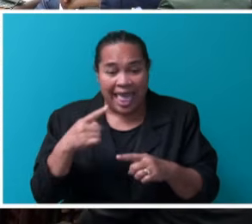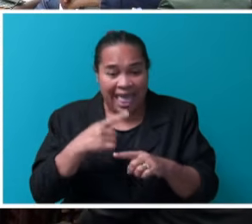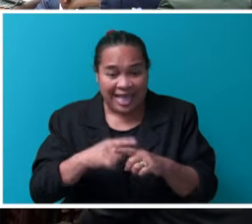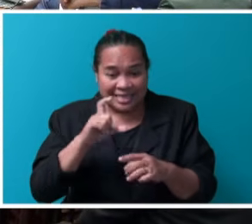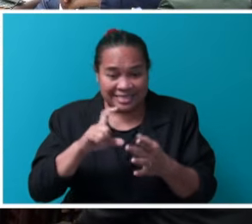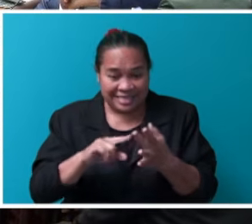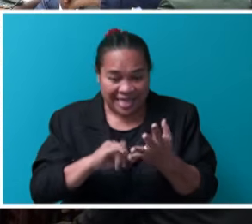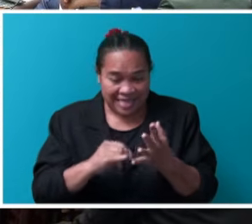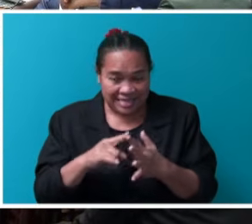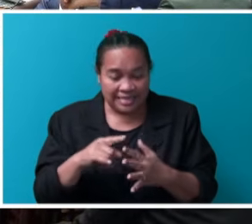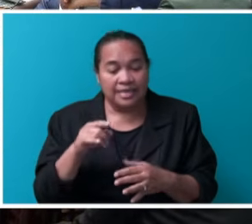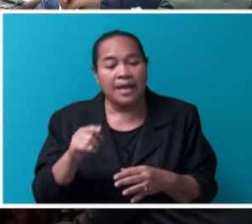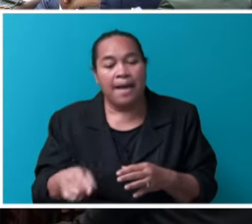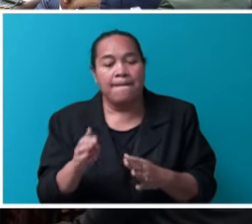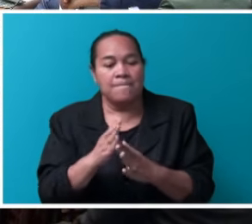Budget Amendment Bill,